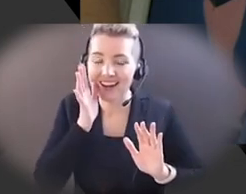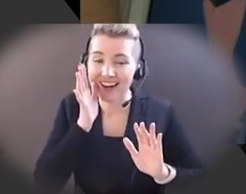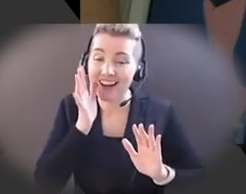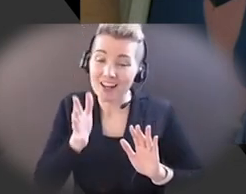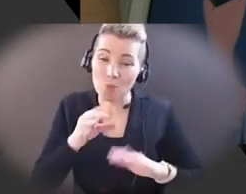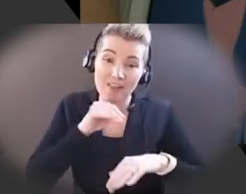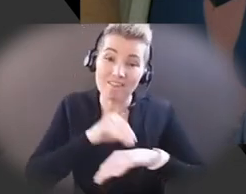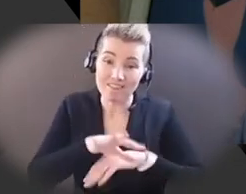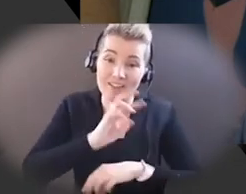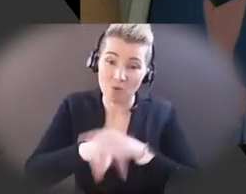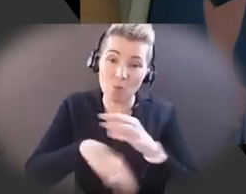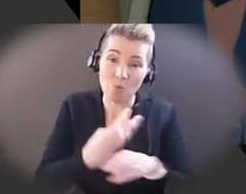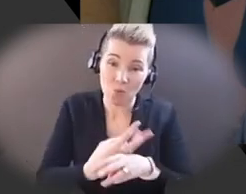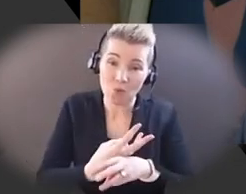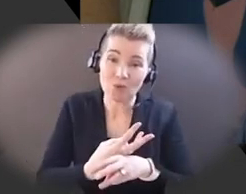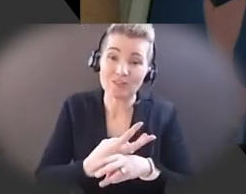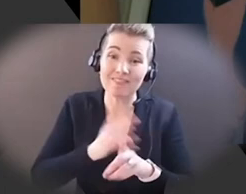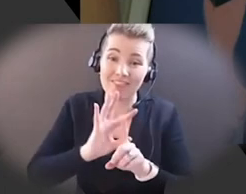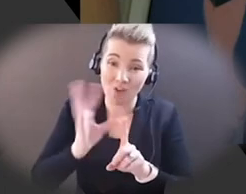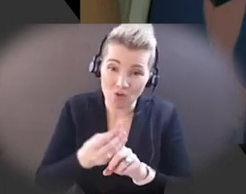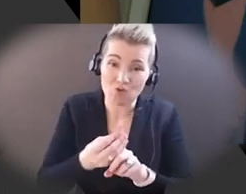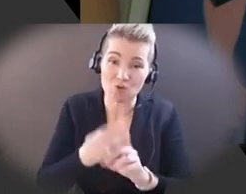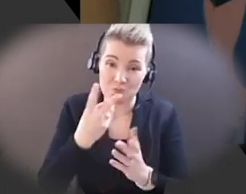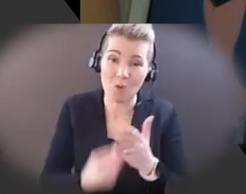on the world, on the culture.